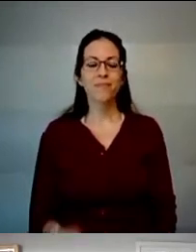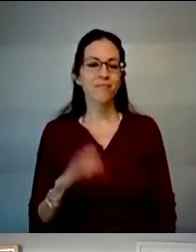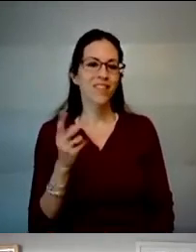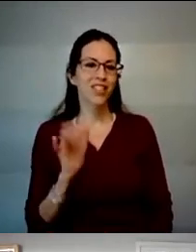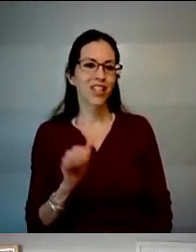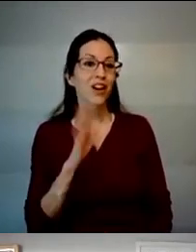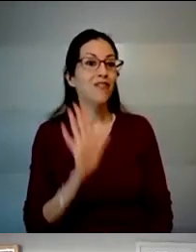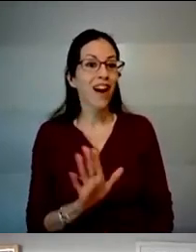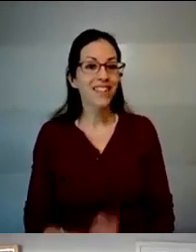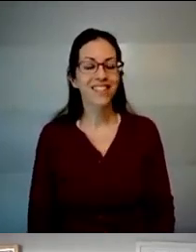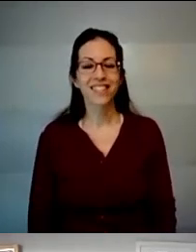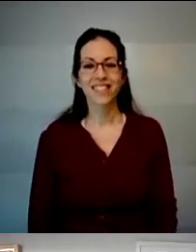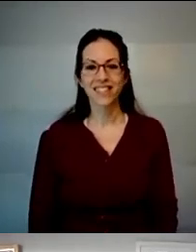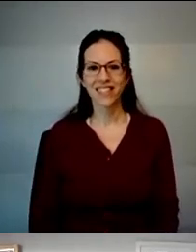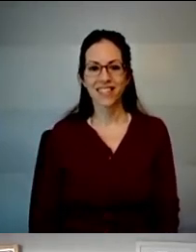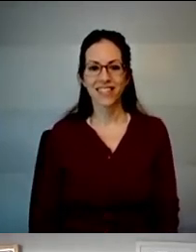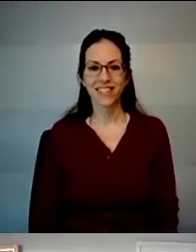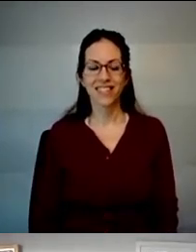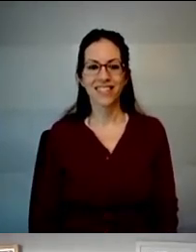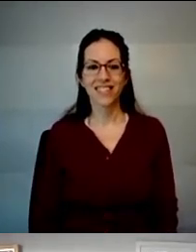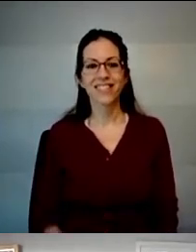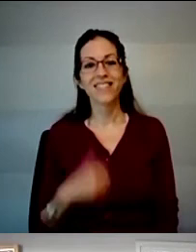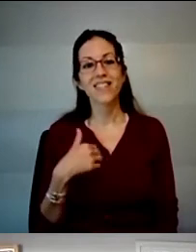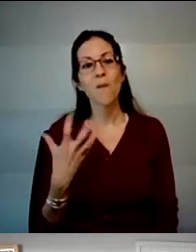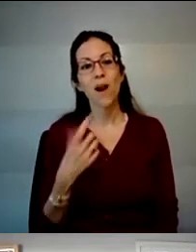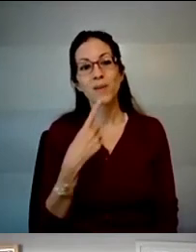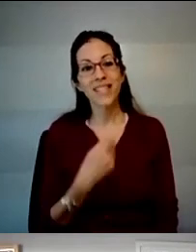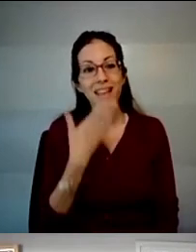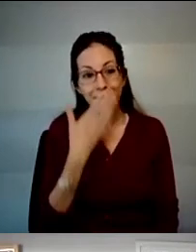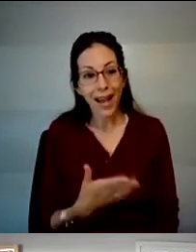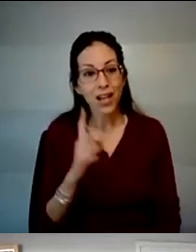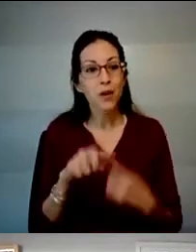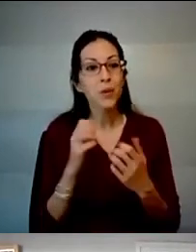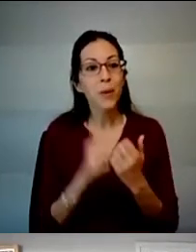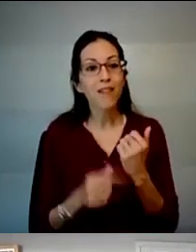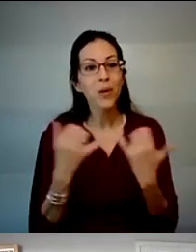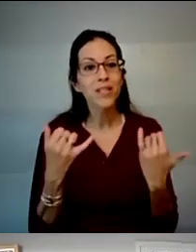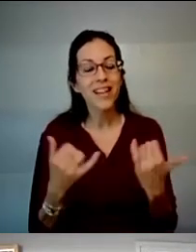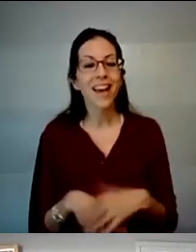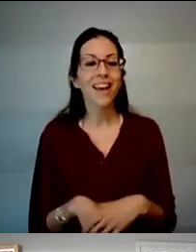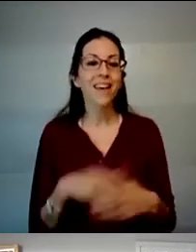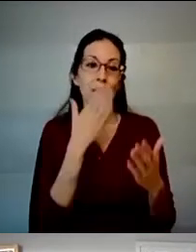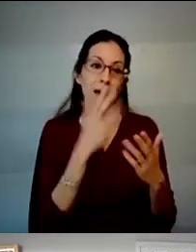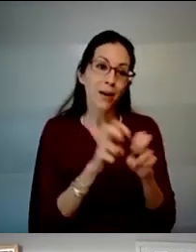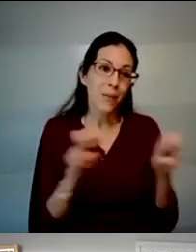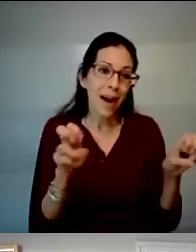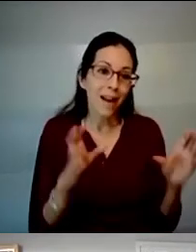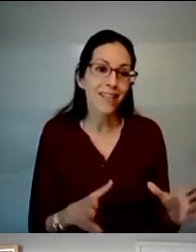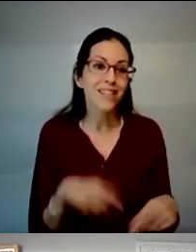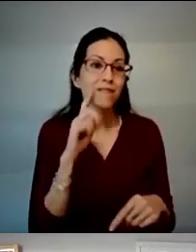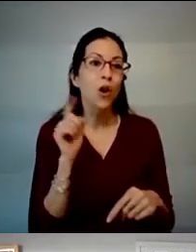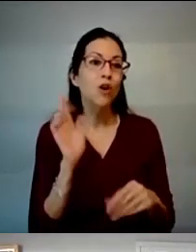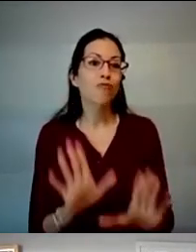right. Well, I want to say thank you to everyone today. Thanks to our panelists, our for this great